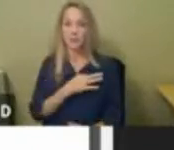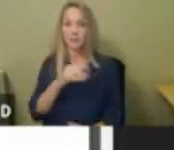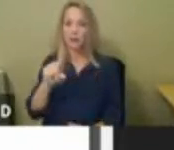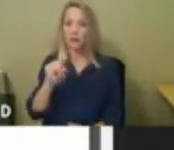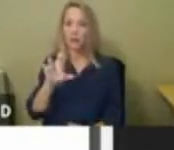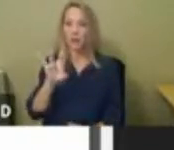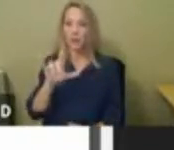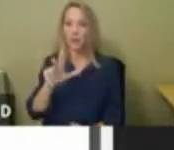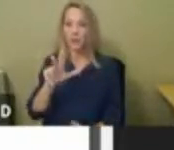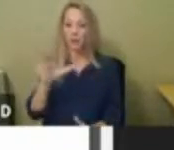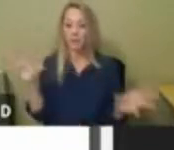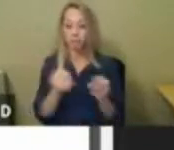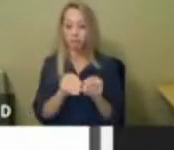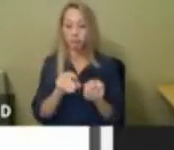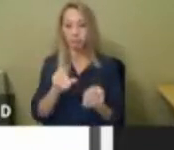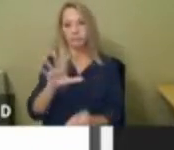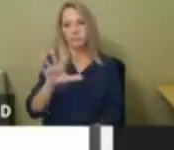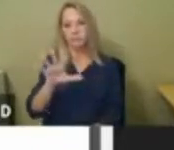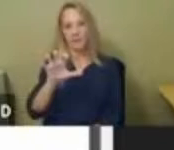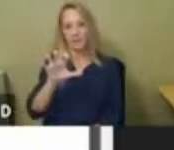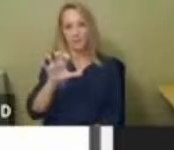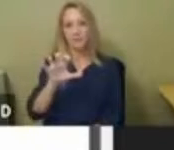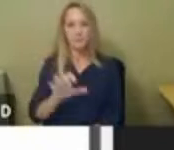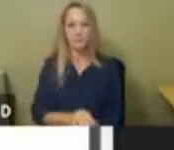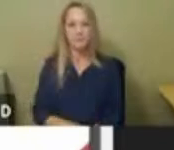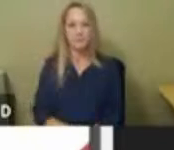totals 500. Next slide.